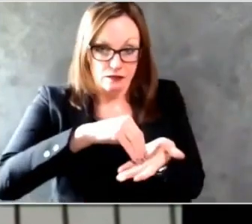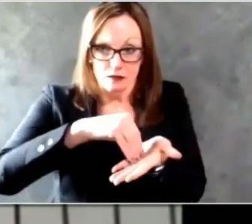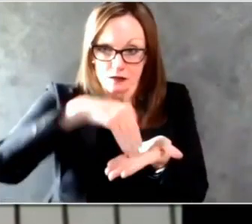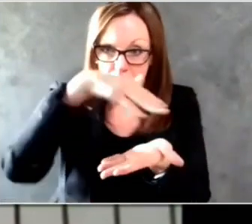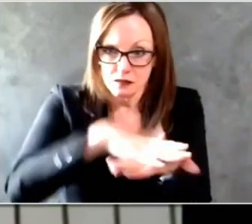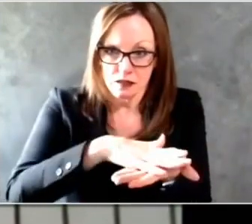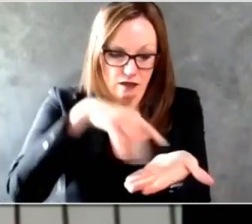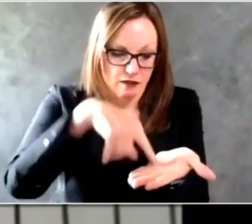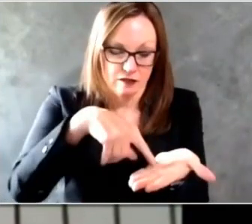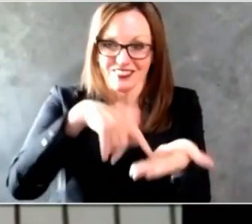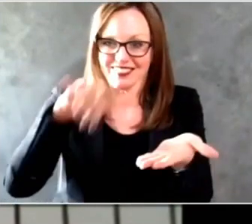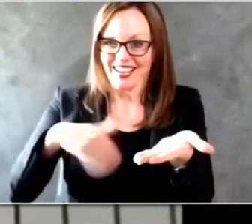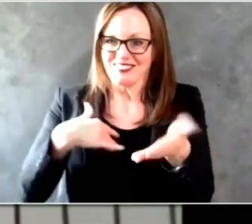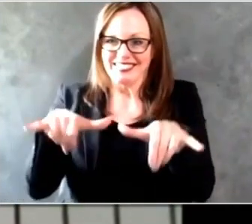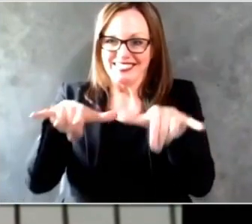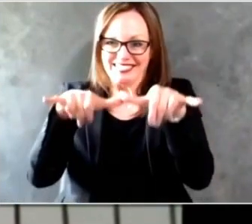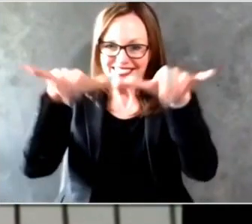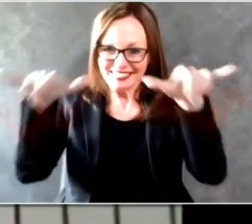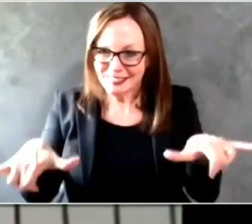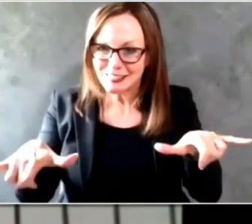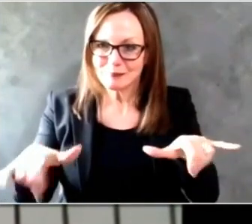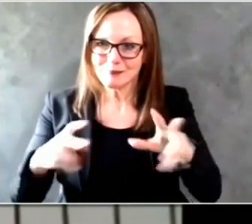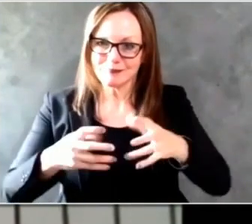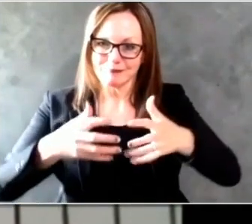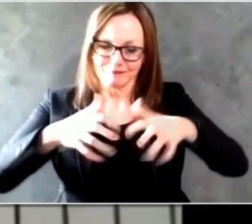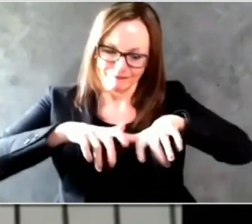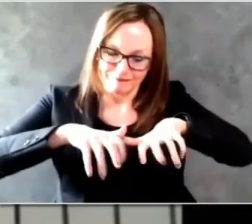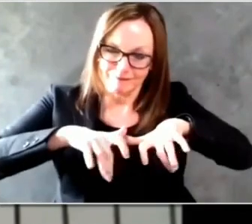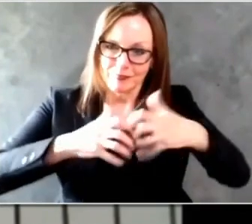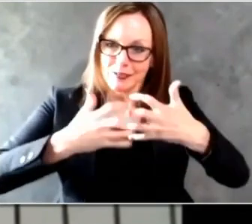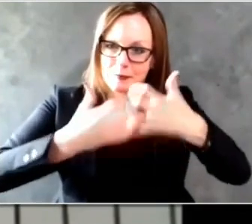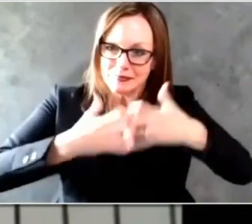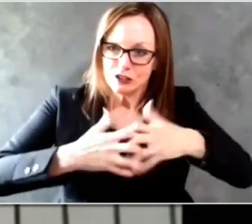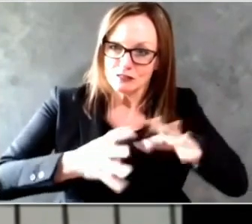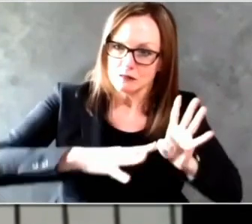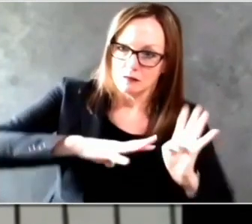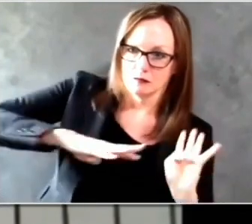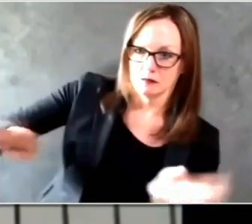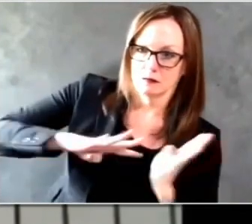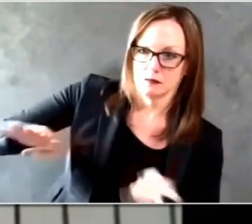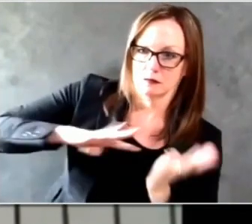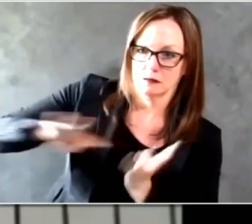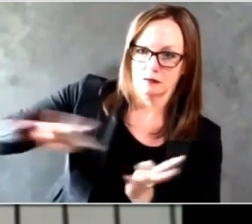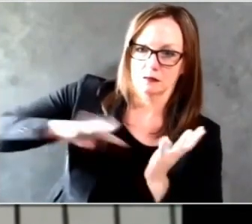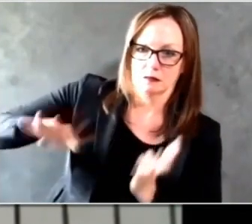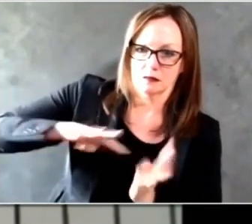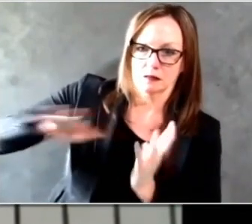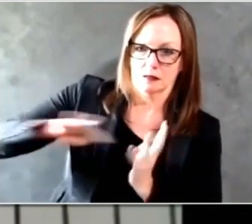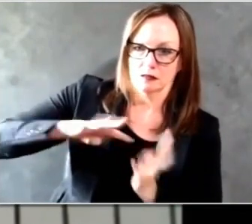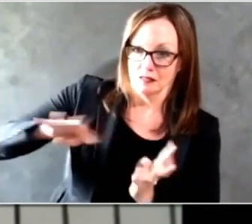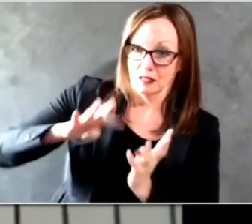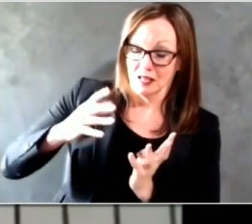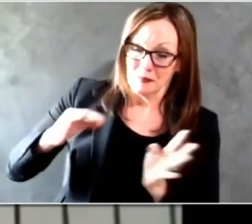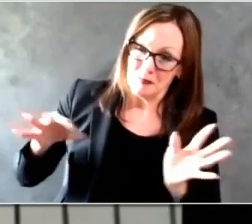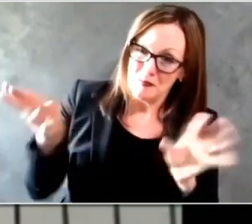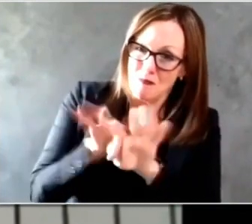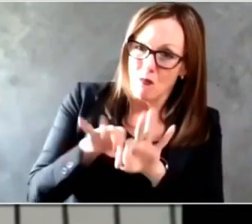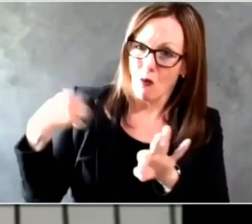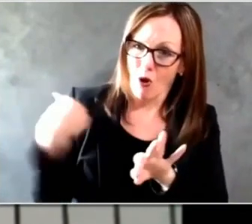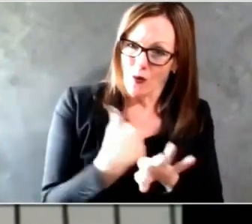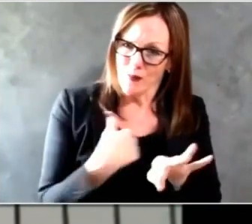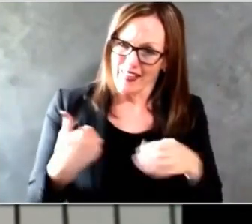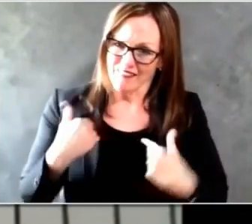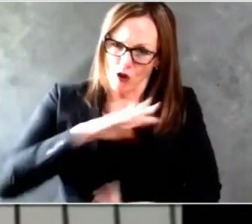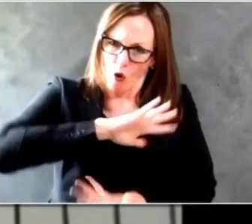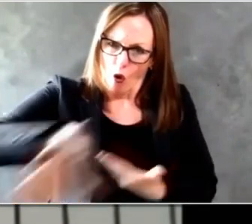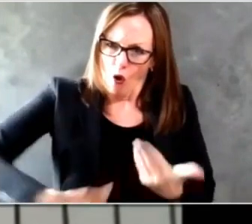results processed each day. And so, yeah, I would say that is that is a reality that is facing many local health